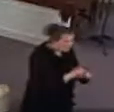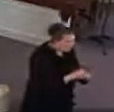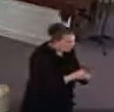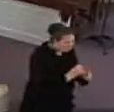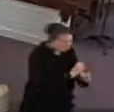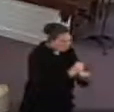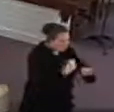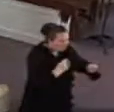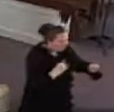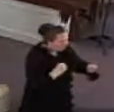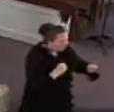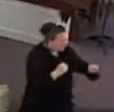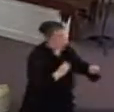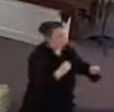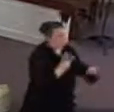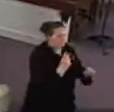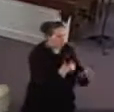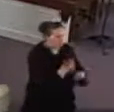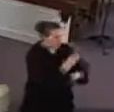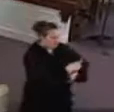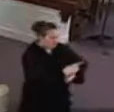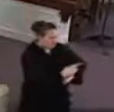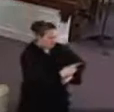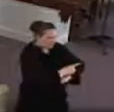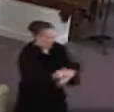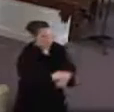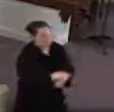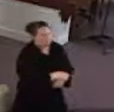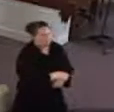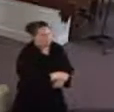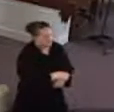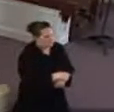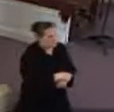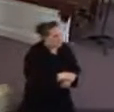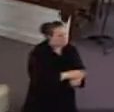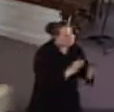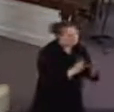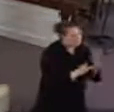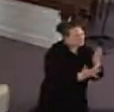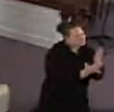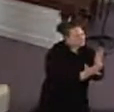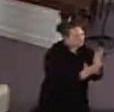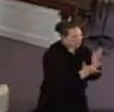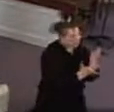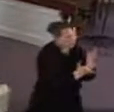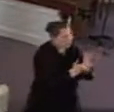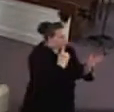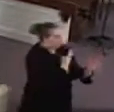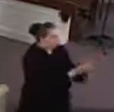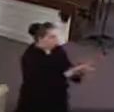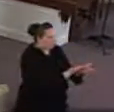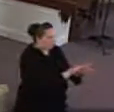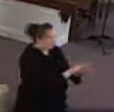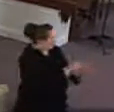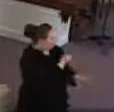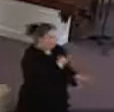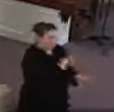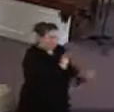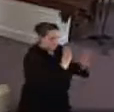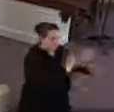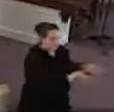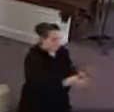Because the modern technology of what they have with these crime scenes and so forth proved that he wasn't the guilty person.